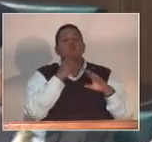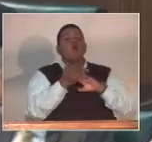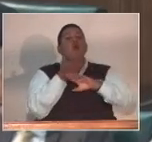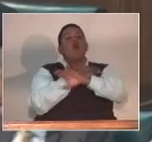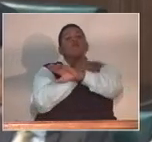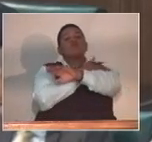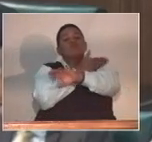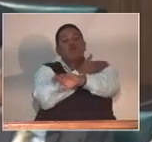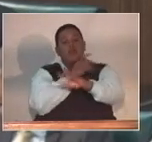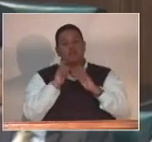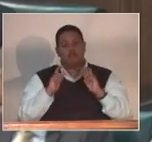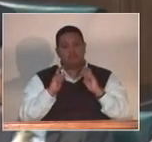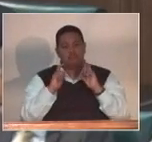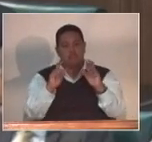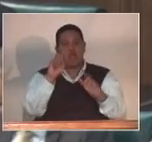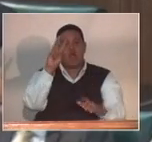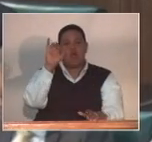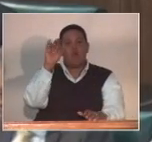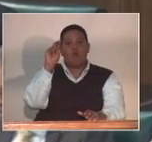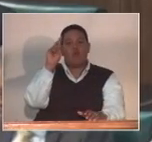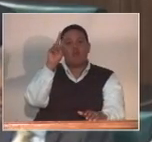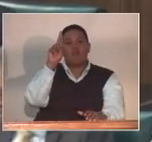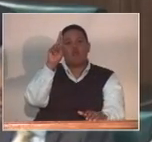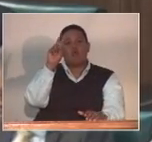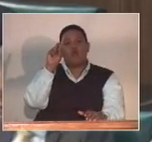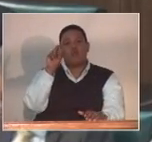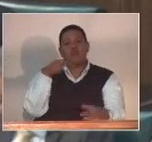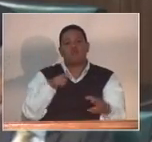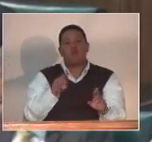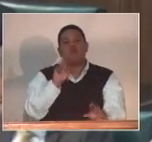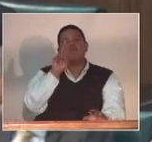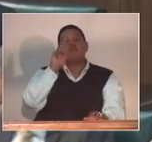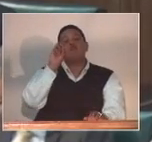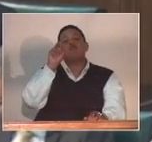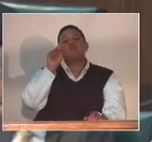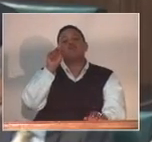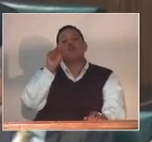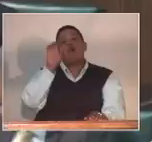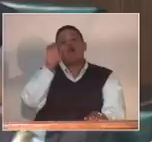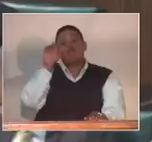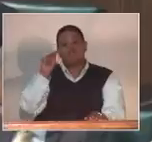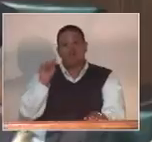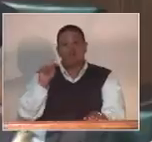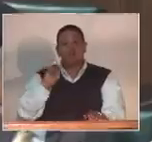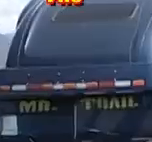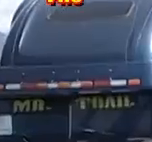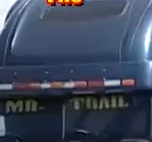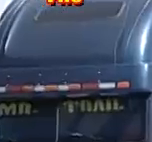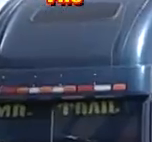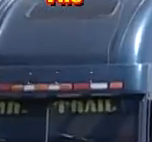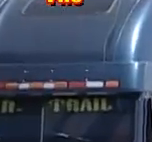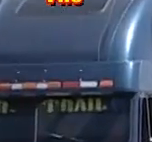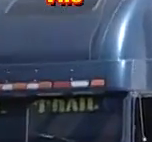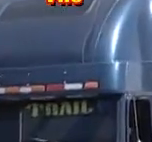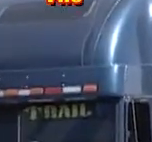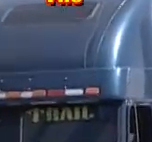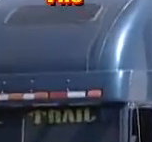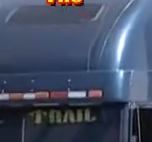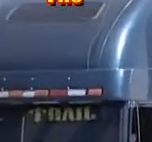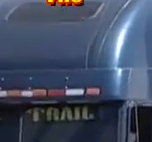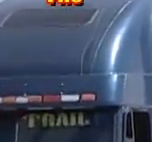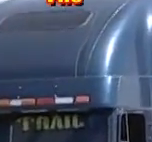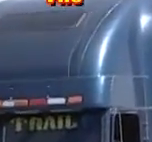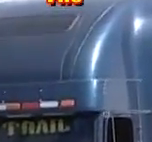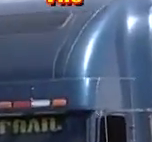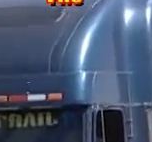the corridor on Windward Road from Rockford to the intersection of Mountain View Avenue. Dr. McNeil, who opened the